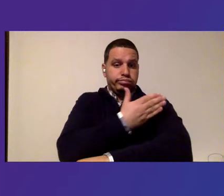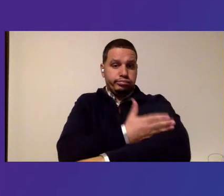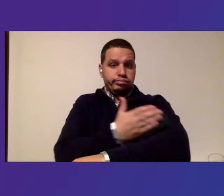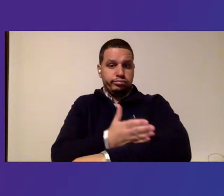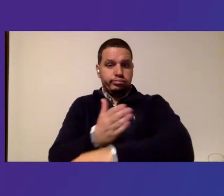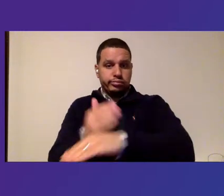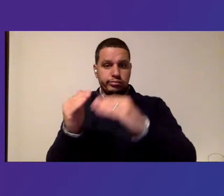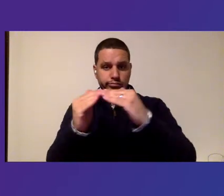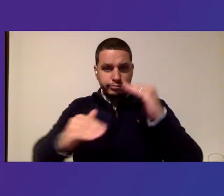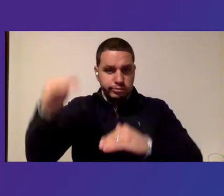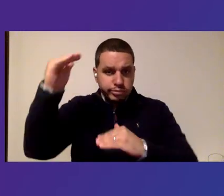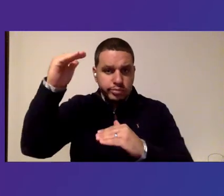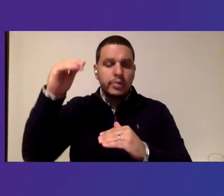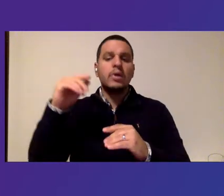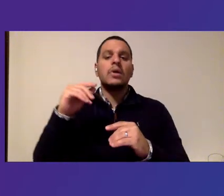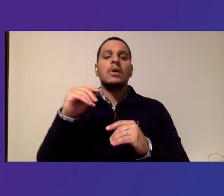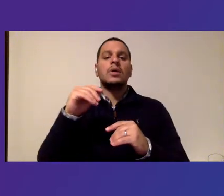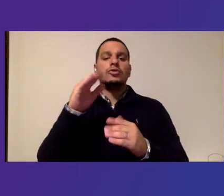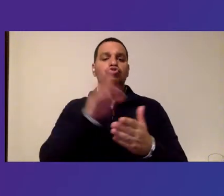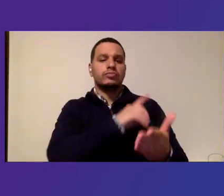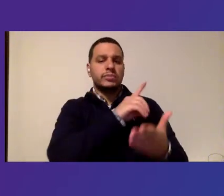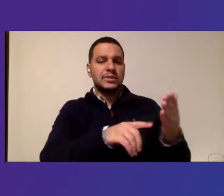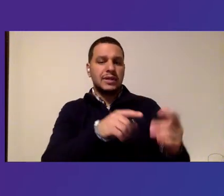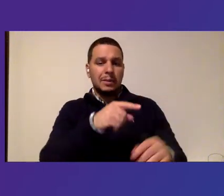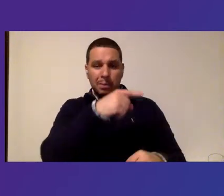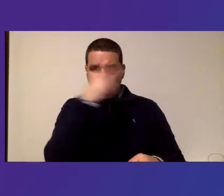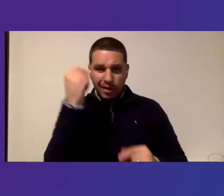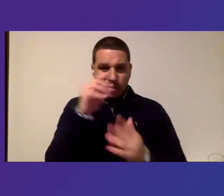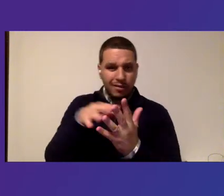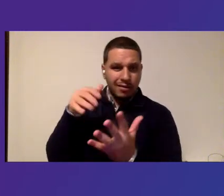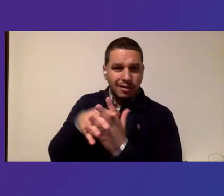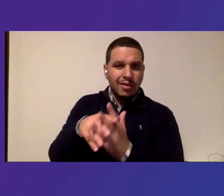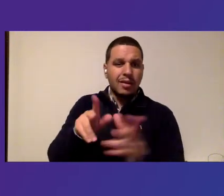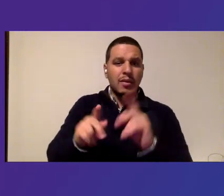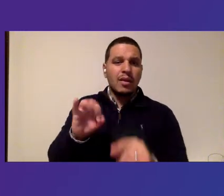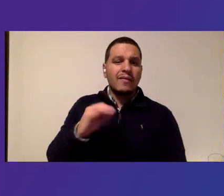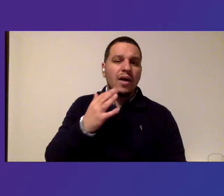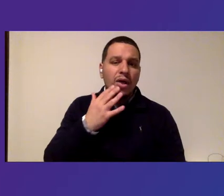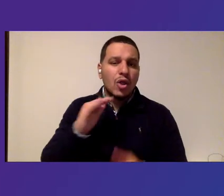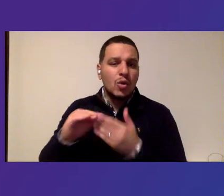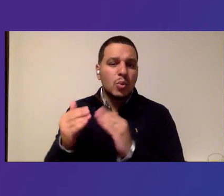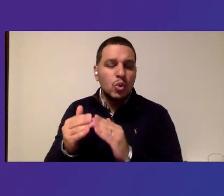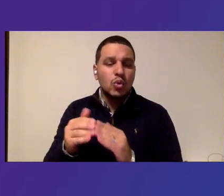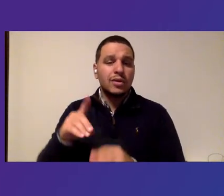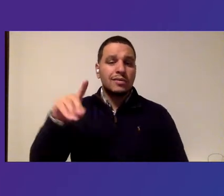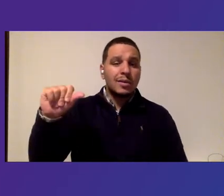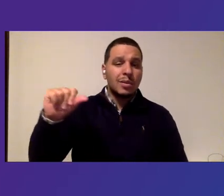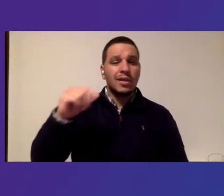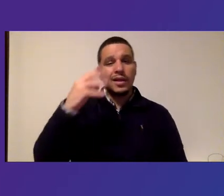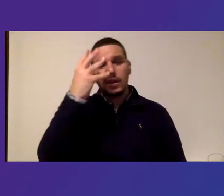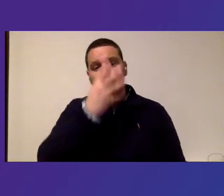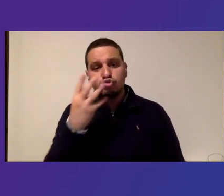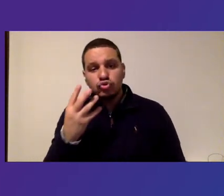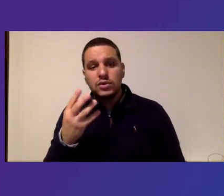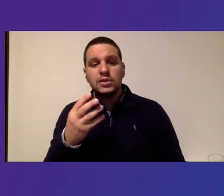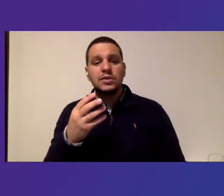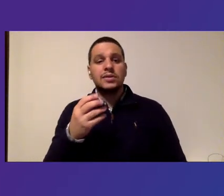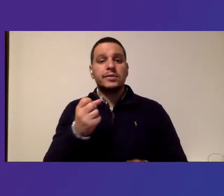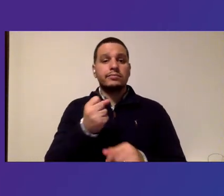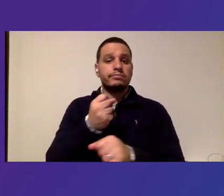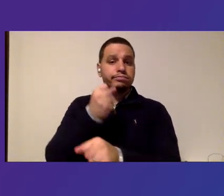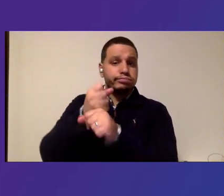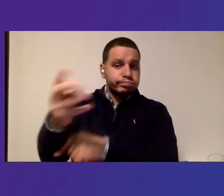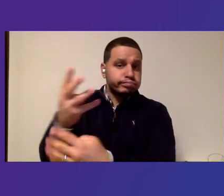and discrimination of Black, Indigenous, and people of color communities, disabled, immigrants, detainees,